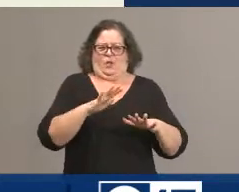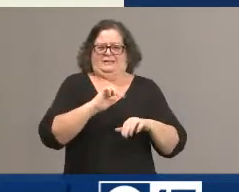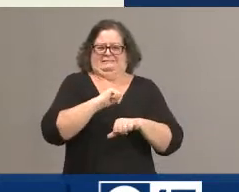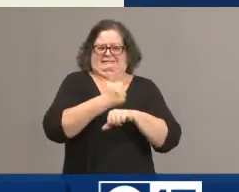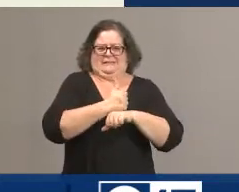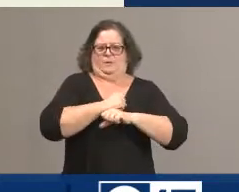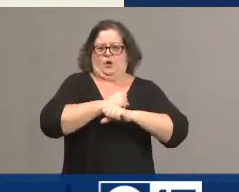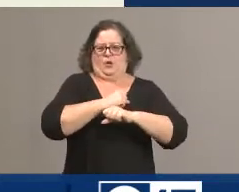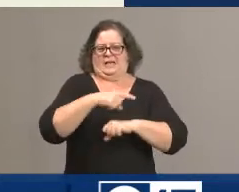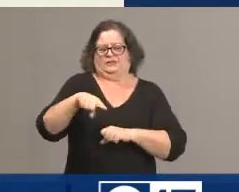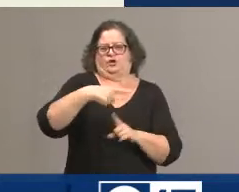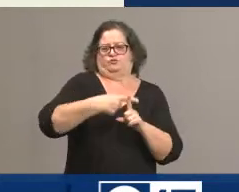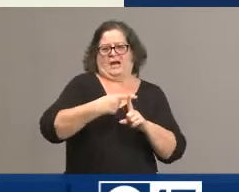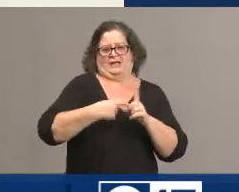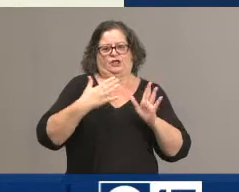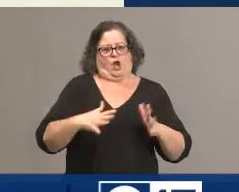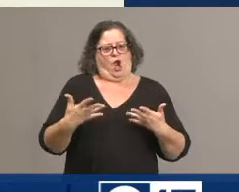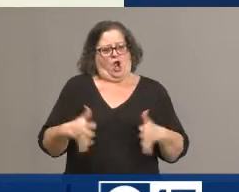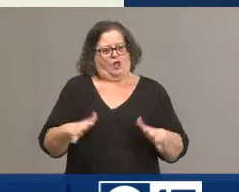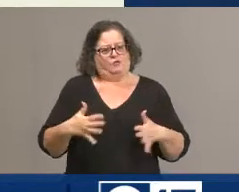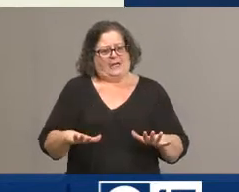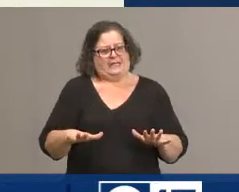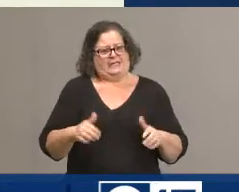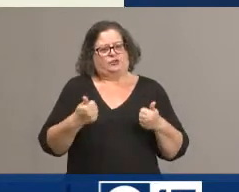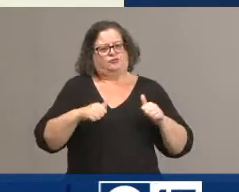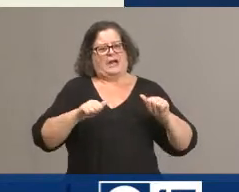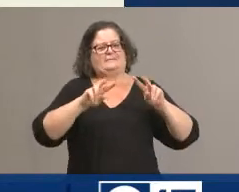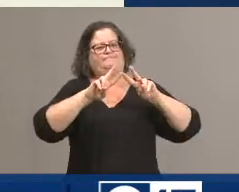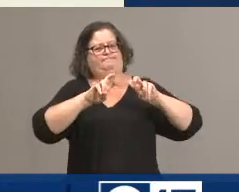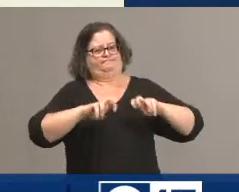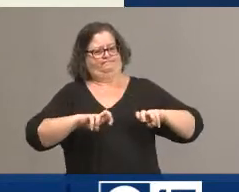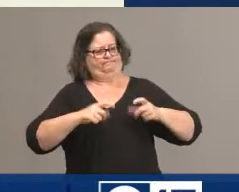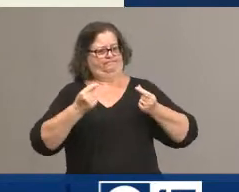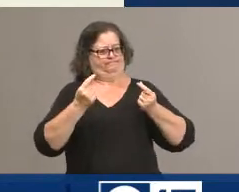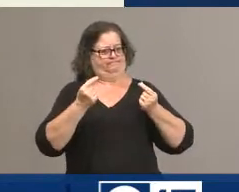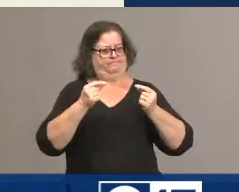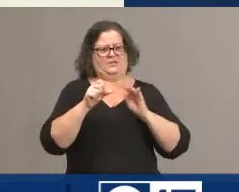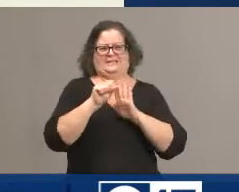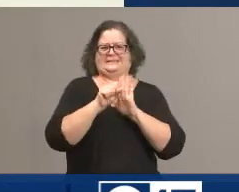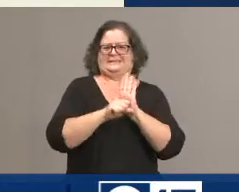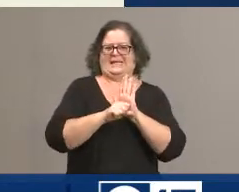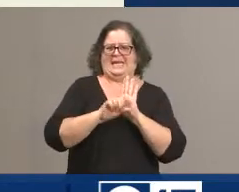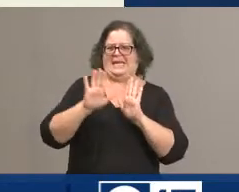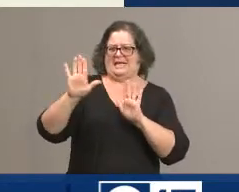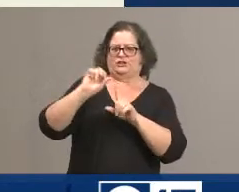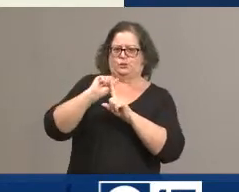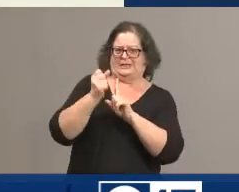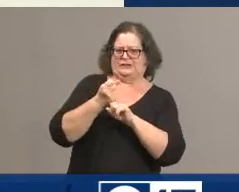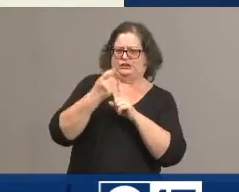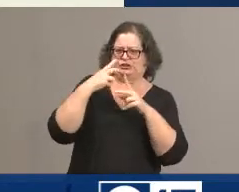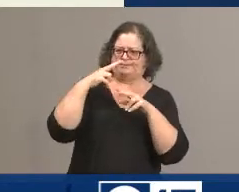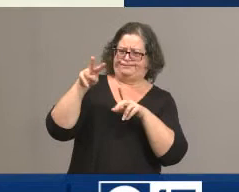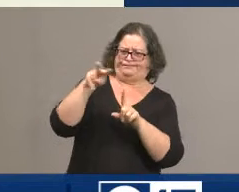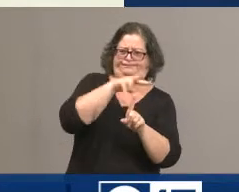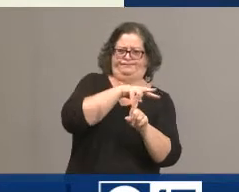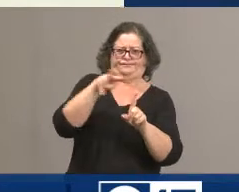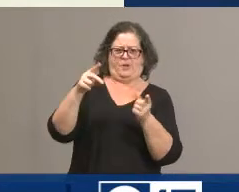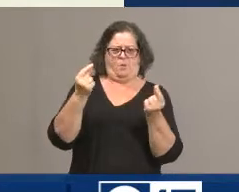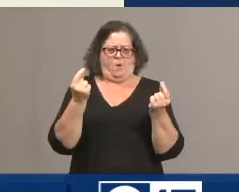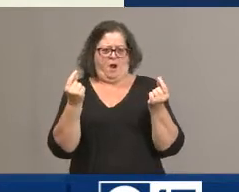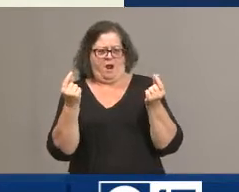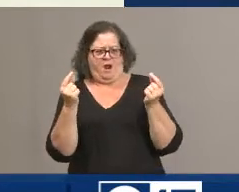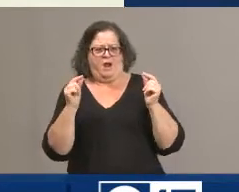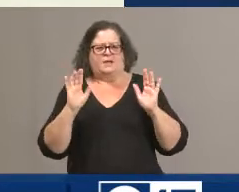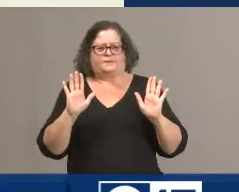are as a state, what's happening with the federal and state packages. We don't want to see anyone fall